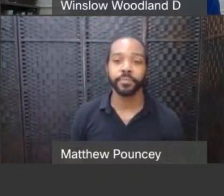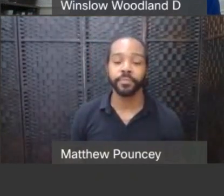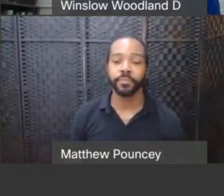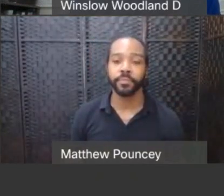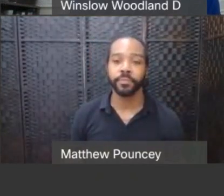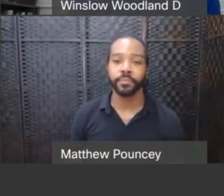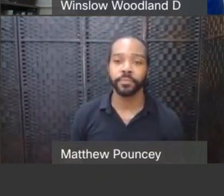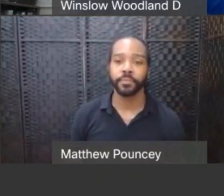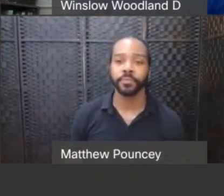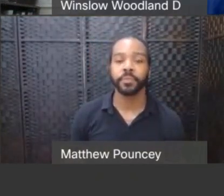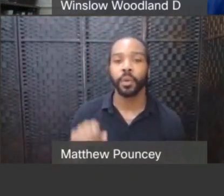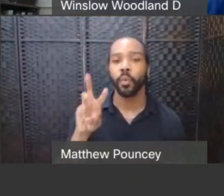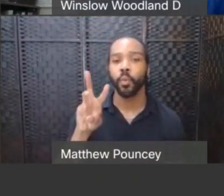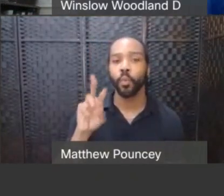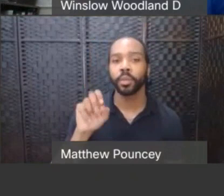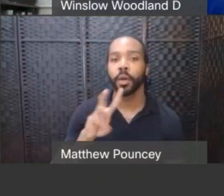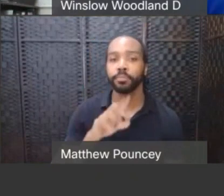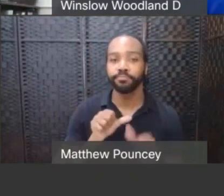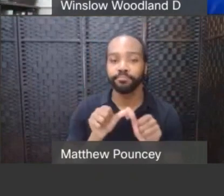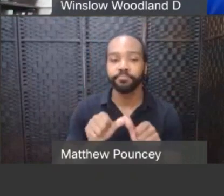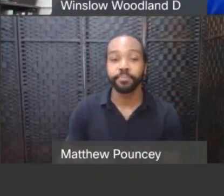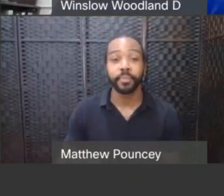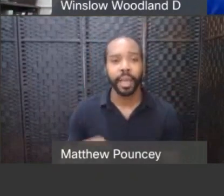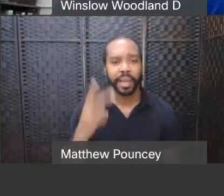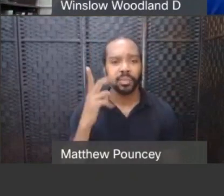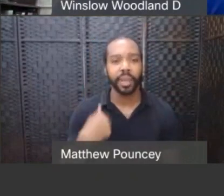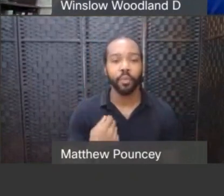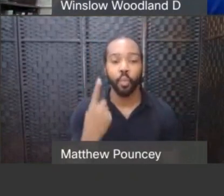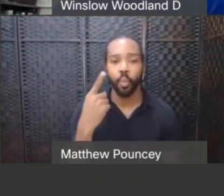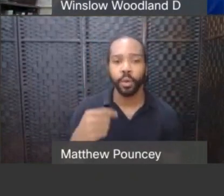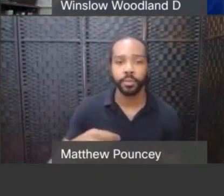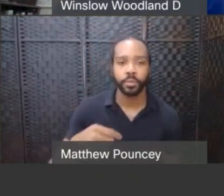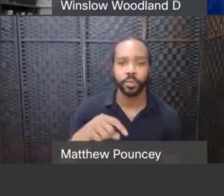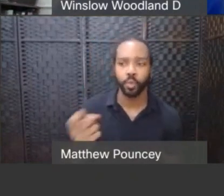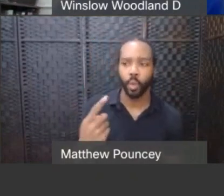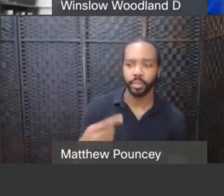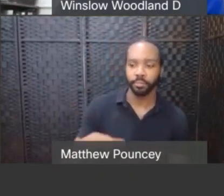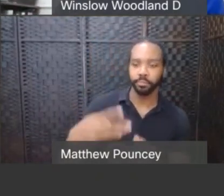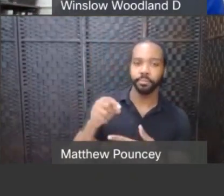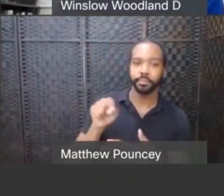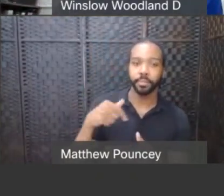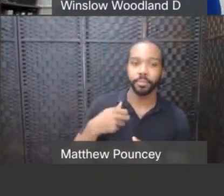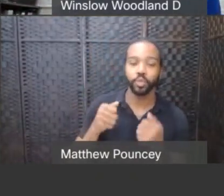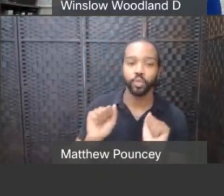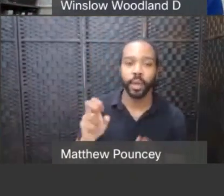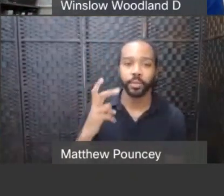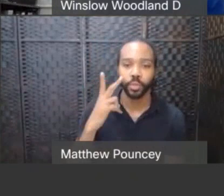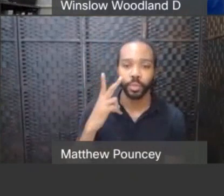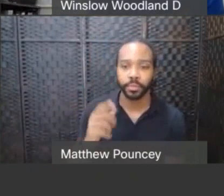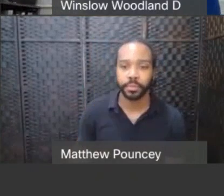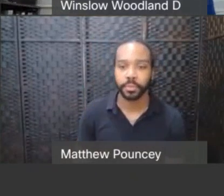I see we have one question that just came up, and I'm going to try to. So,